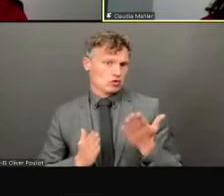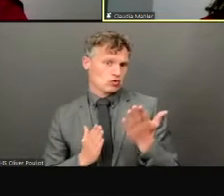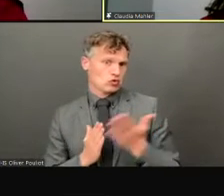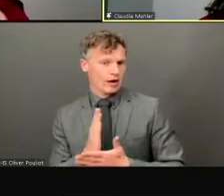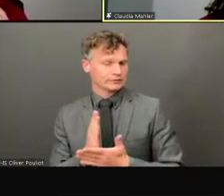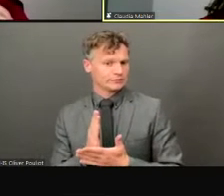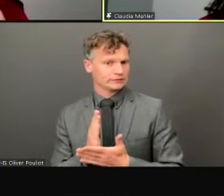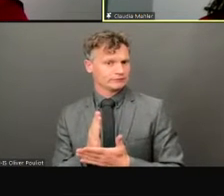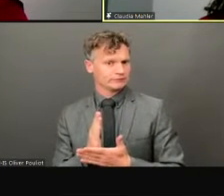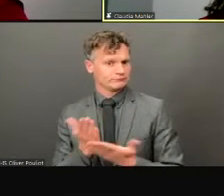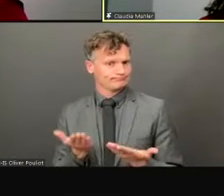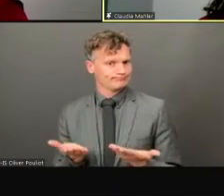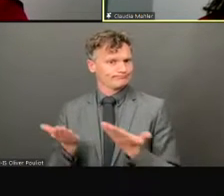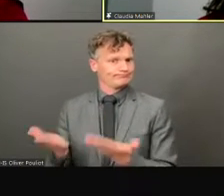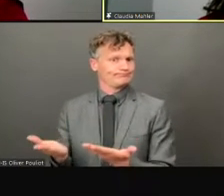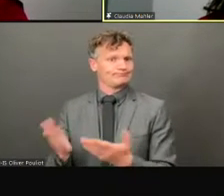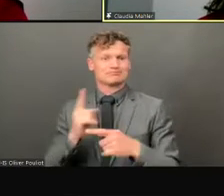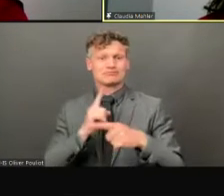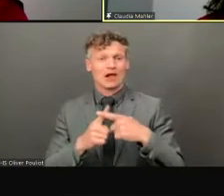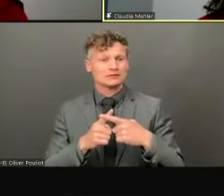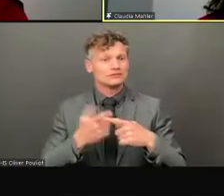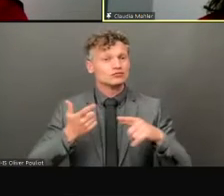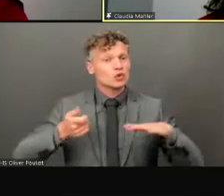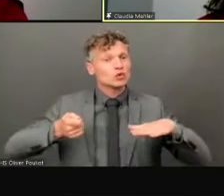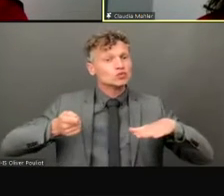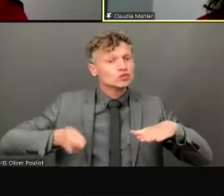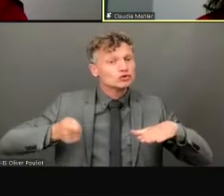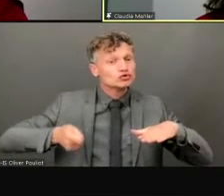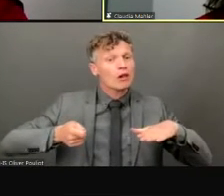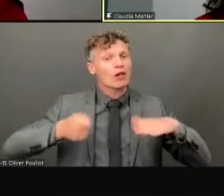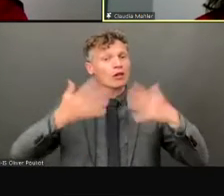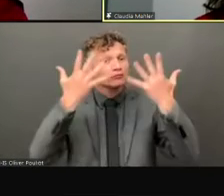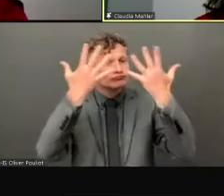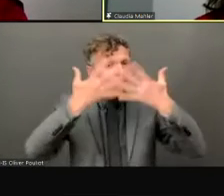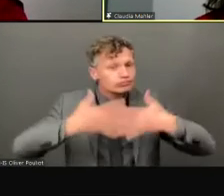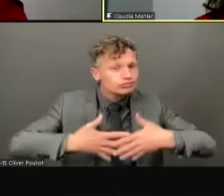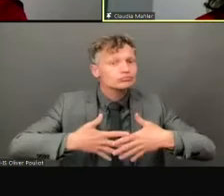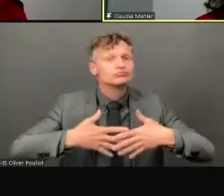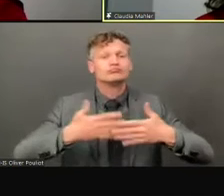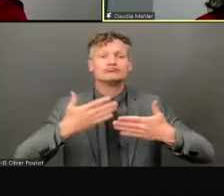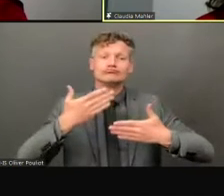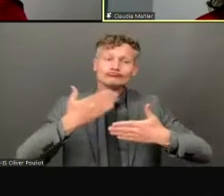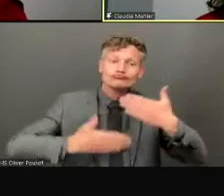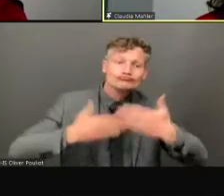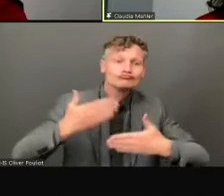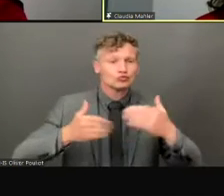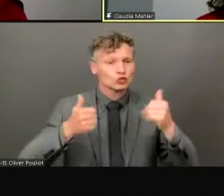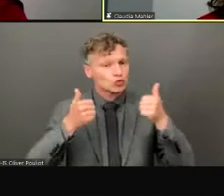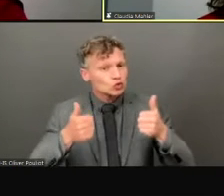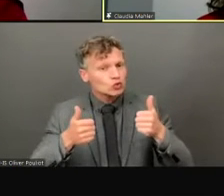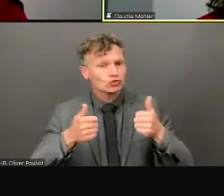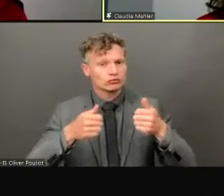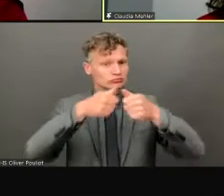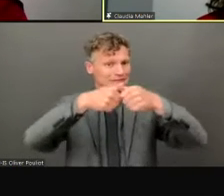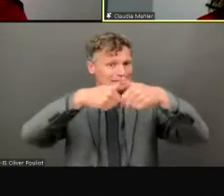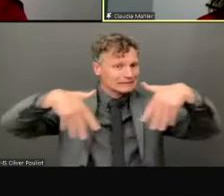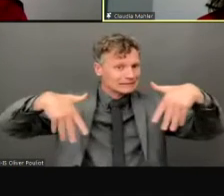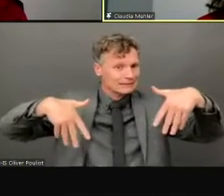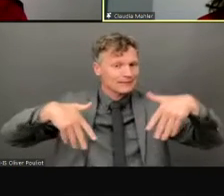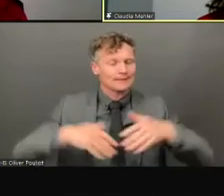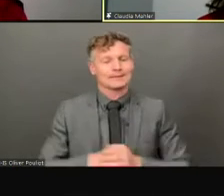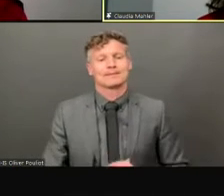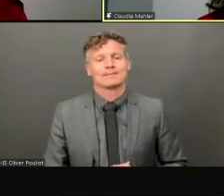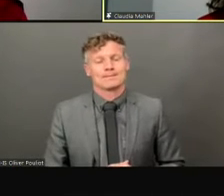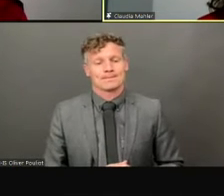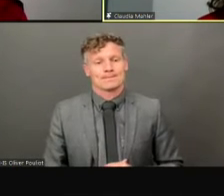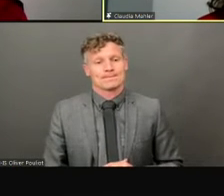judicial working. And I would say it is much easier for an older person